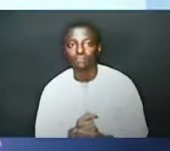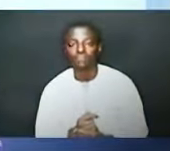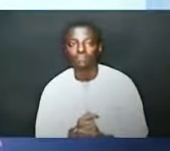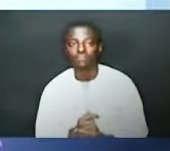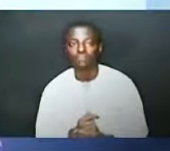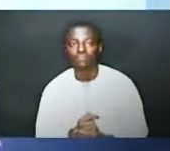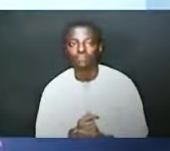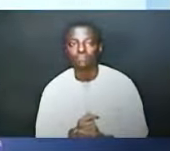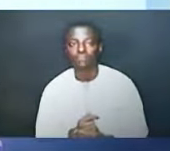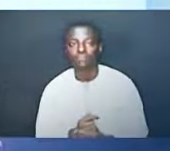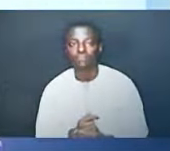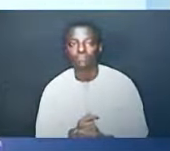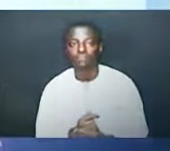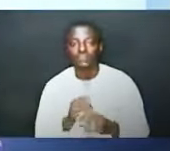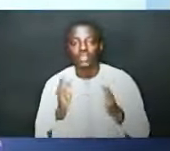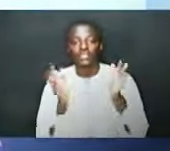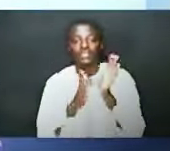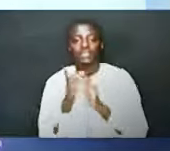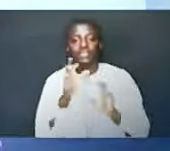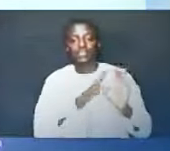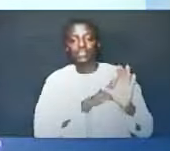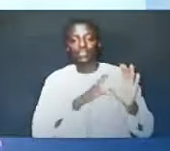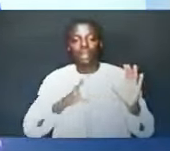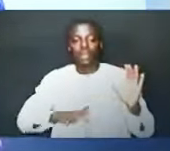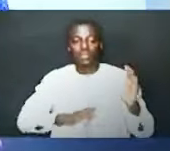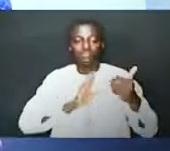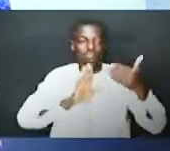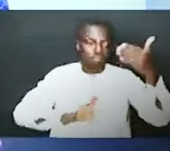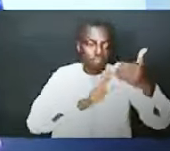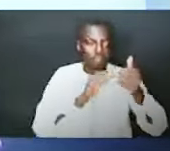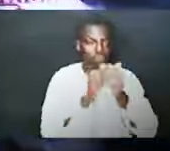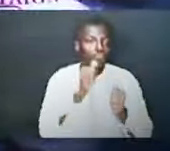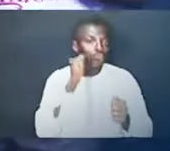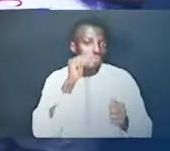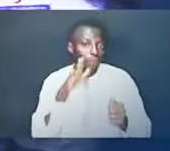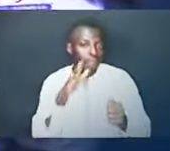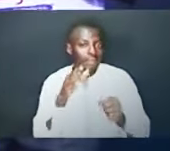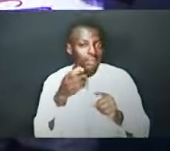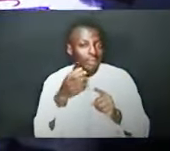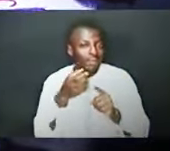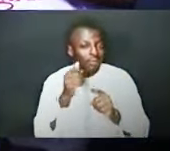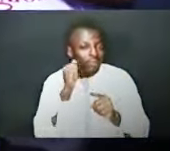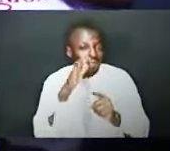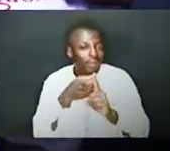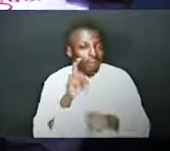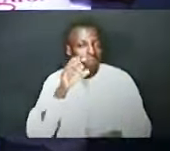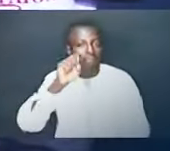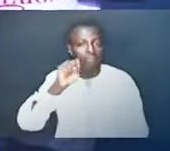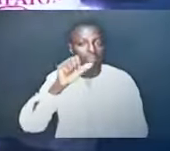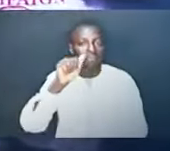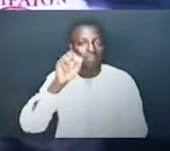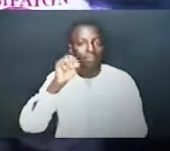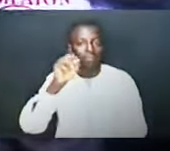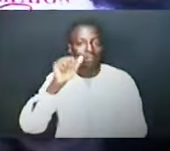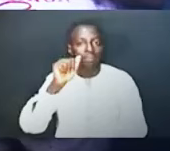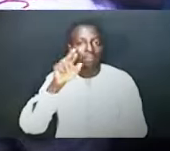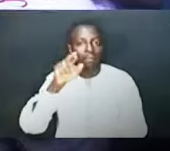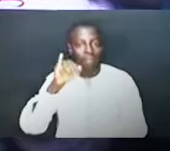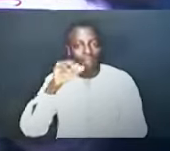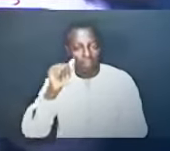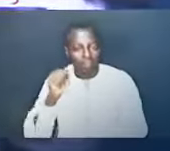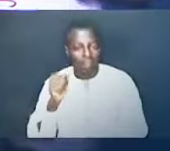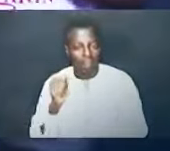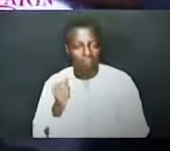that is with his encounter with the woman of Samaria. Let's try and then